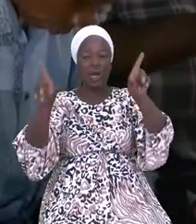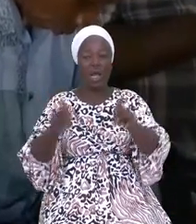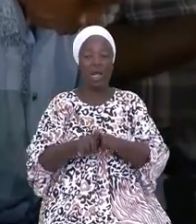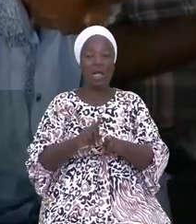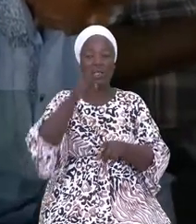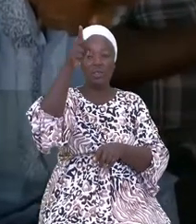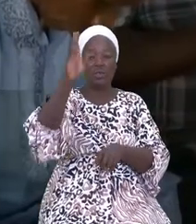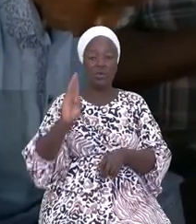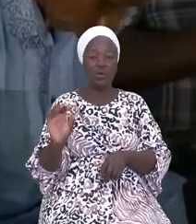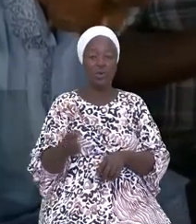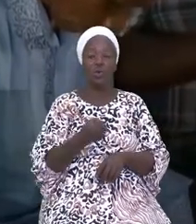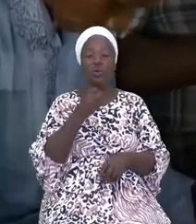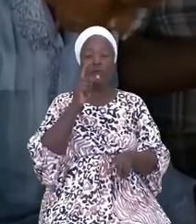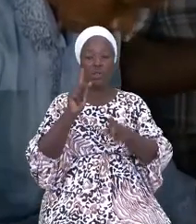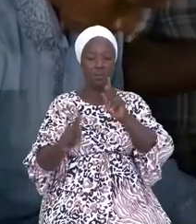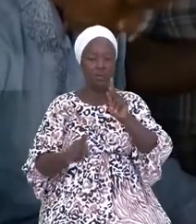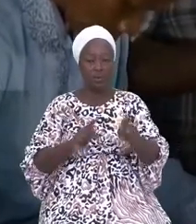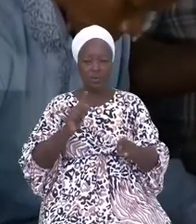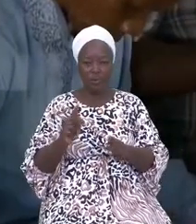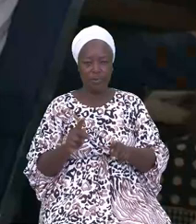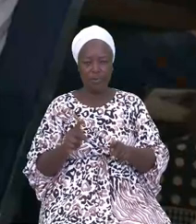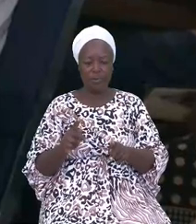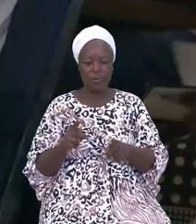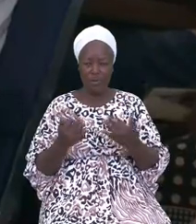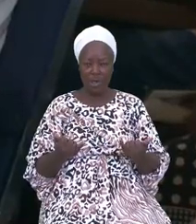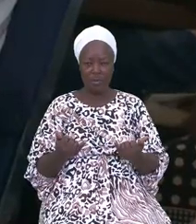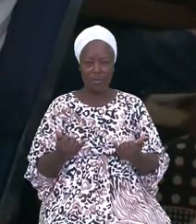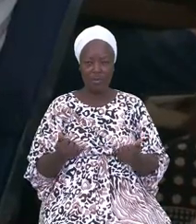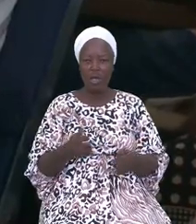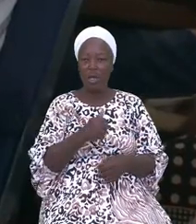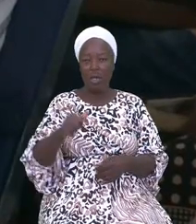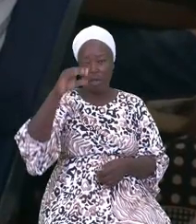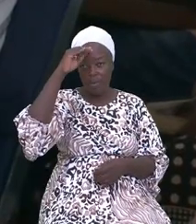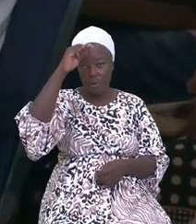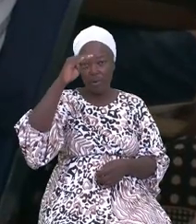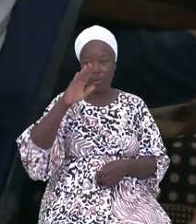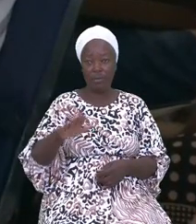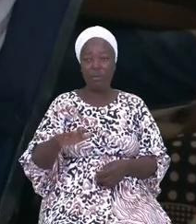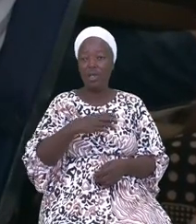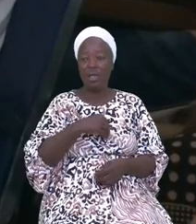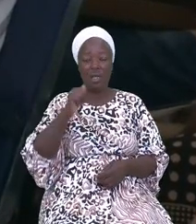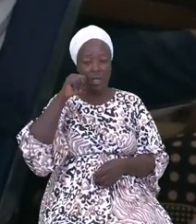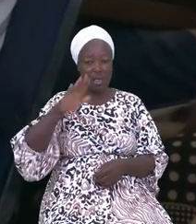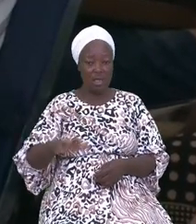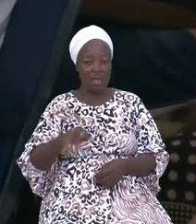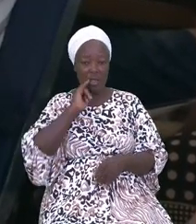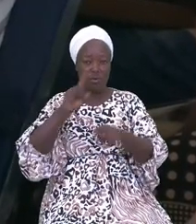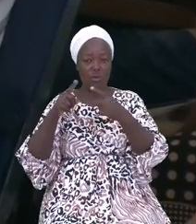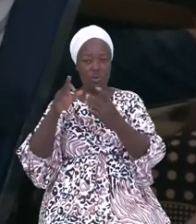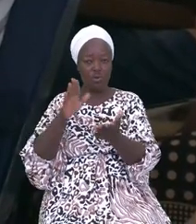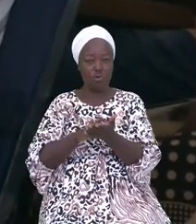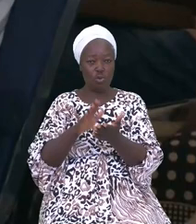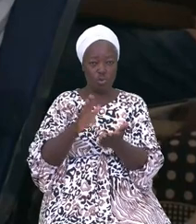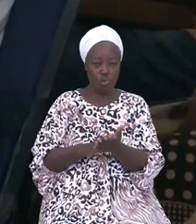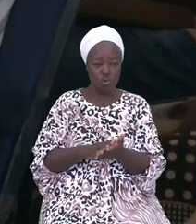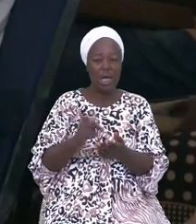to school, and he knows that all the needs will be supplied.